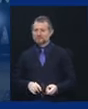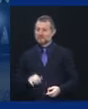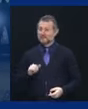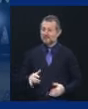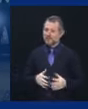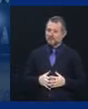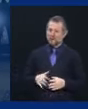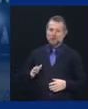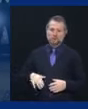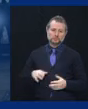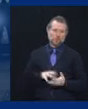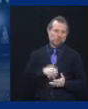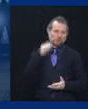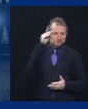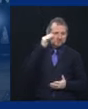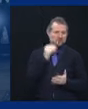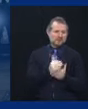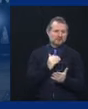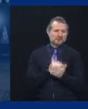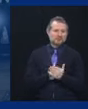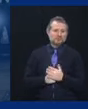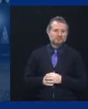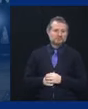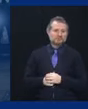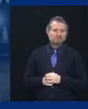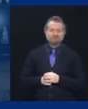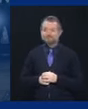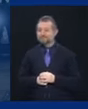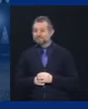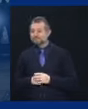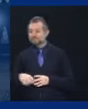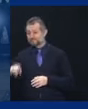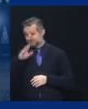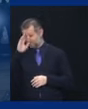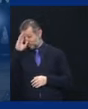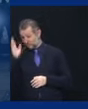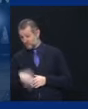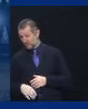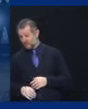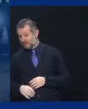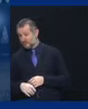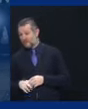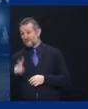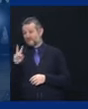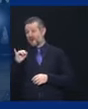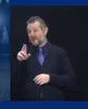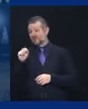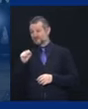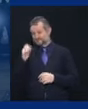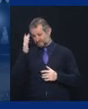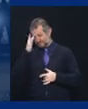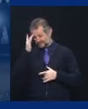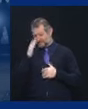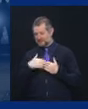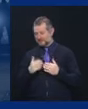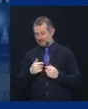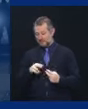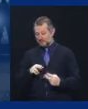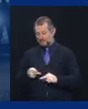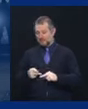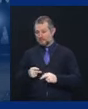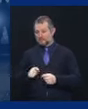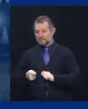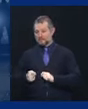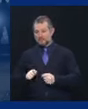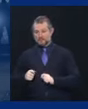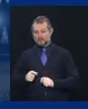that. We know this. Viruses mutate. We know that. This virus is mutating.